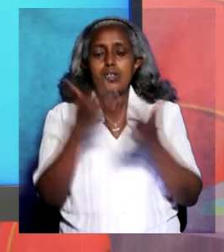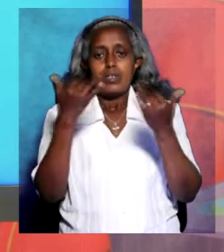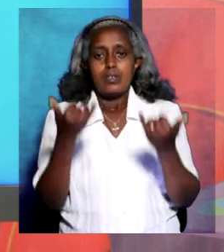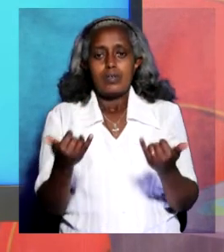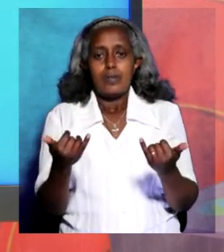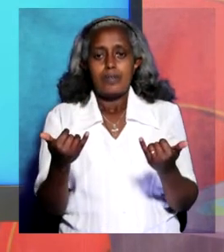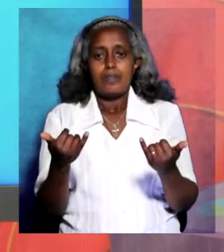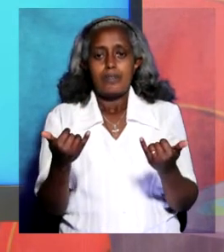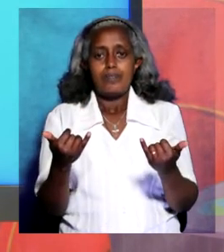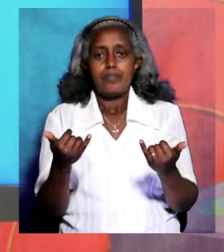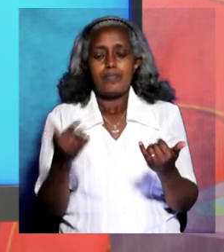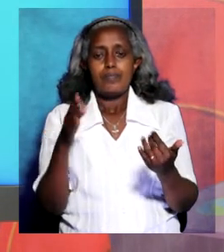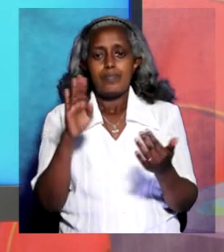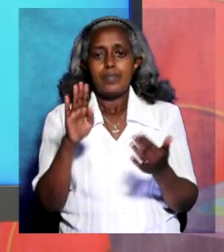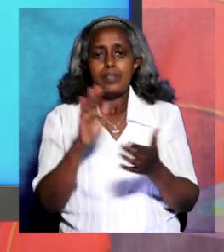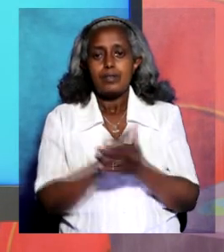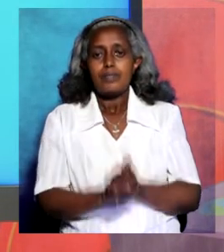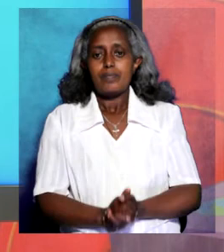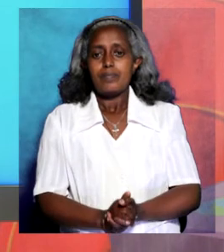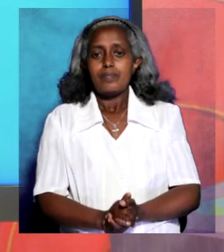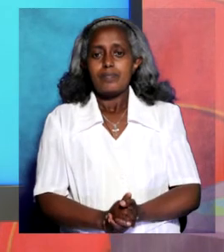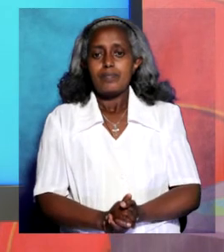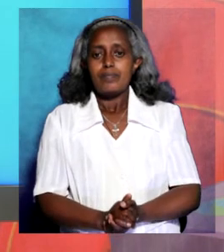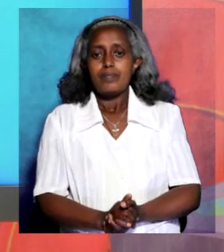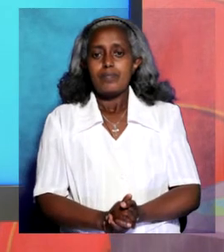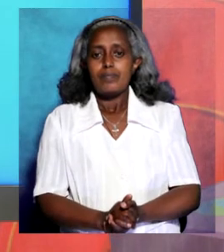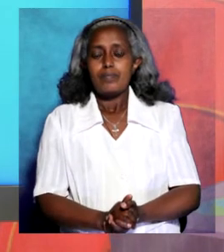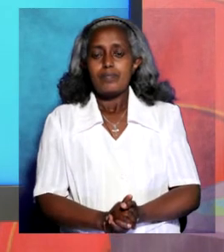Now, B,